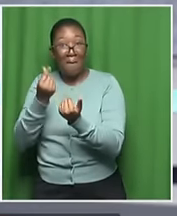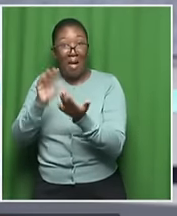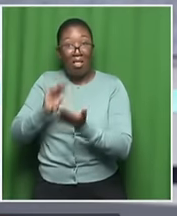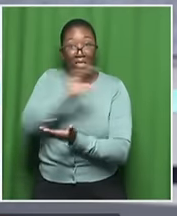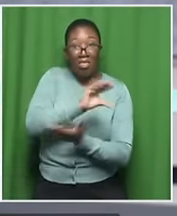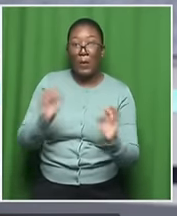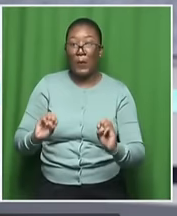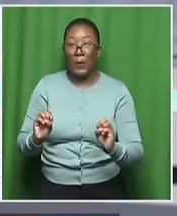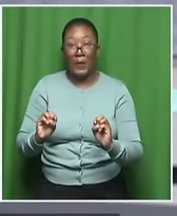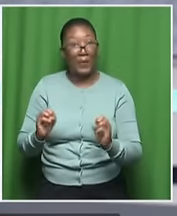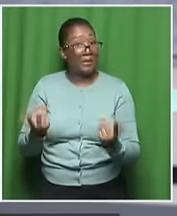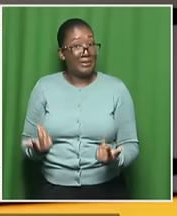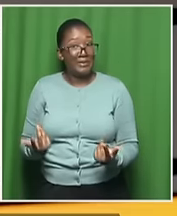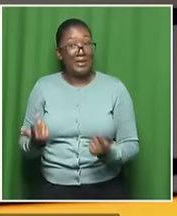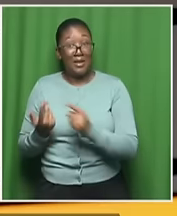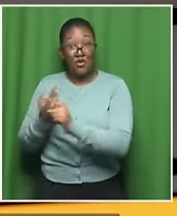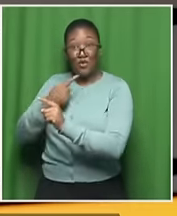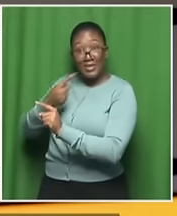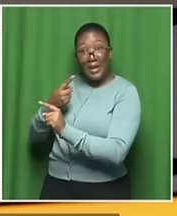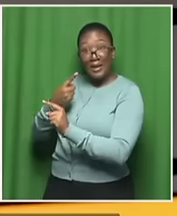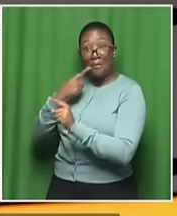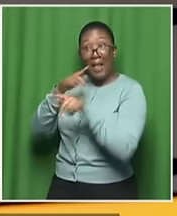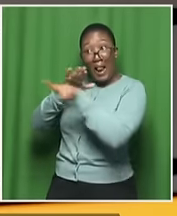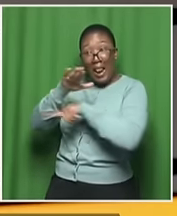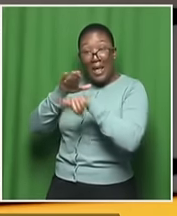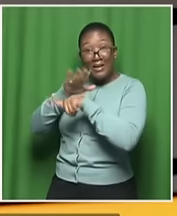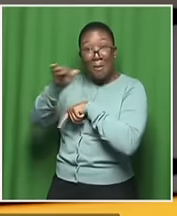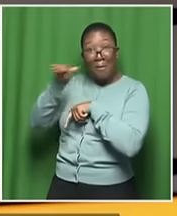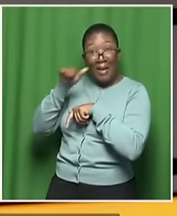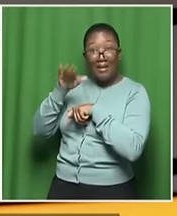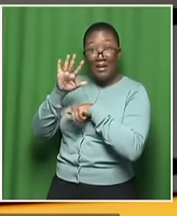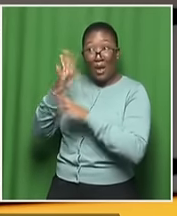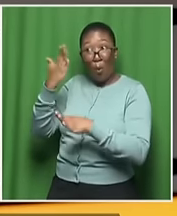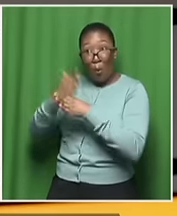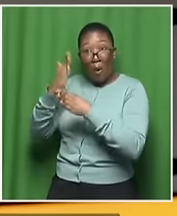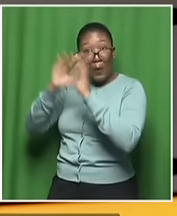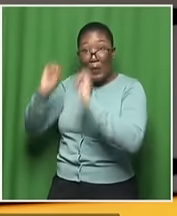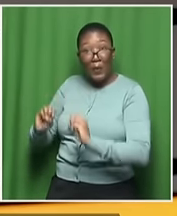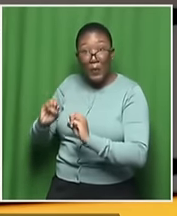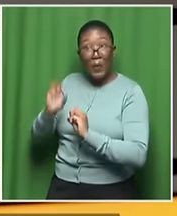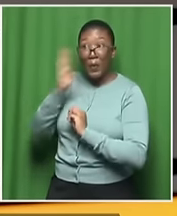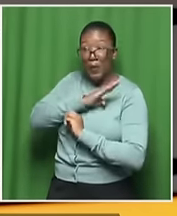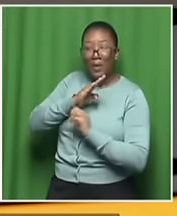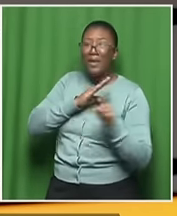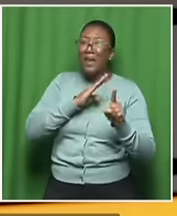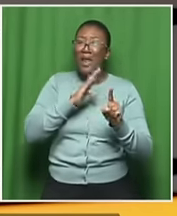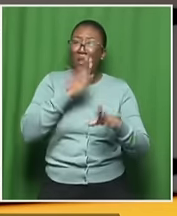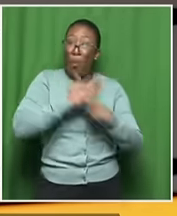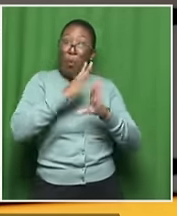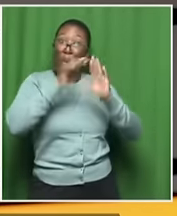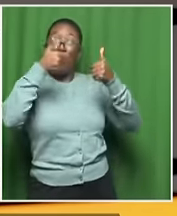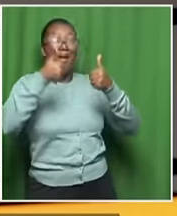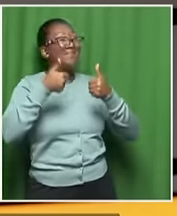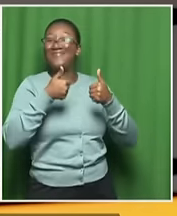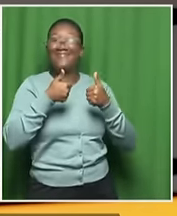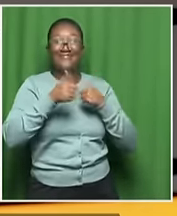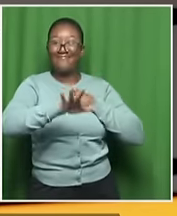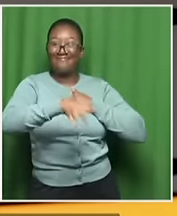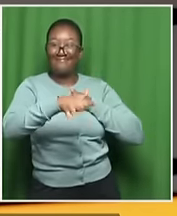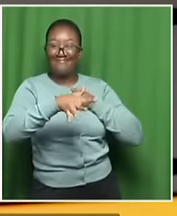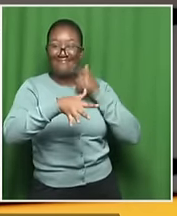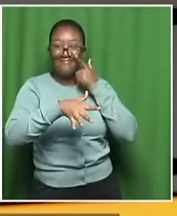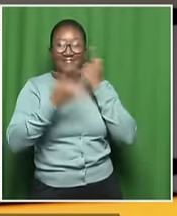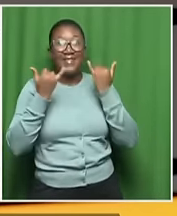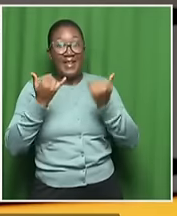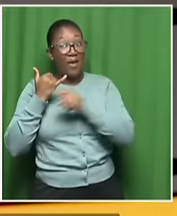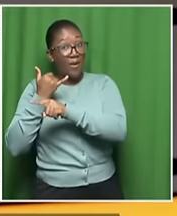isn't doing that at the moment? No, not properly. They don't do it properly. But it is not only for that. Land bank